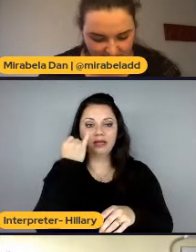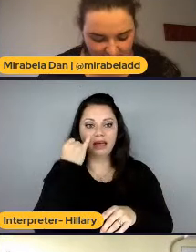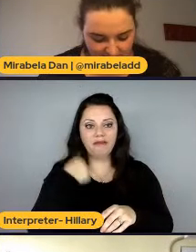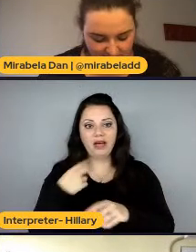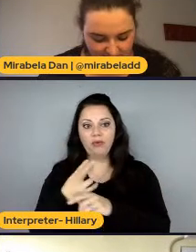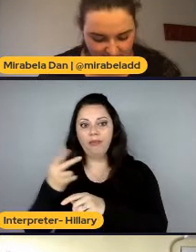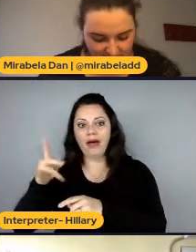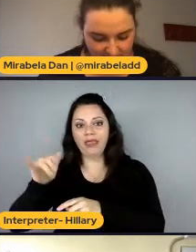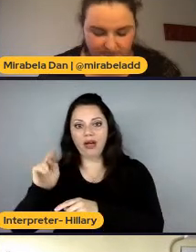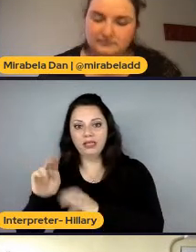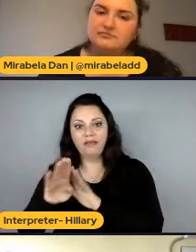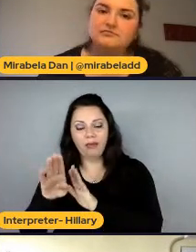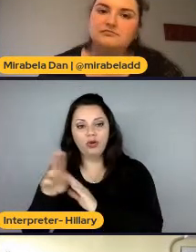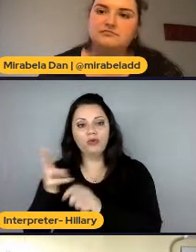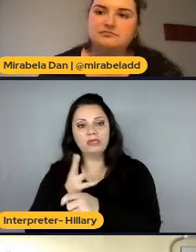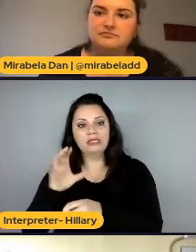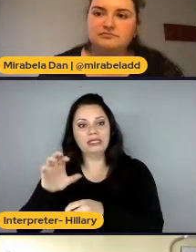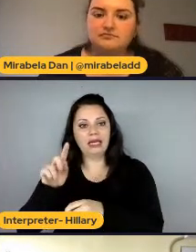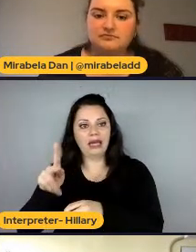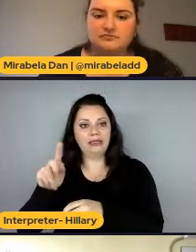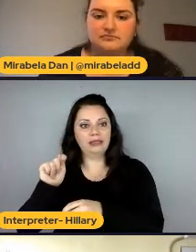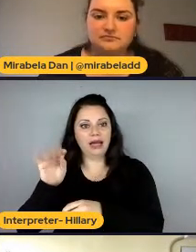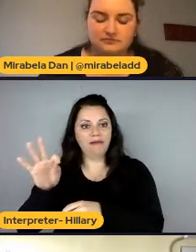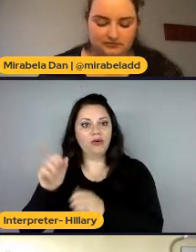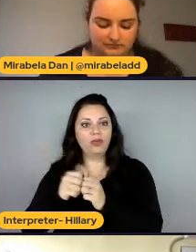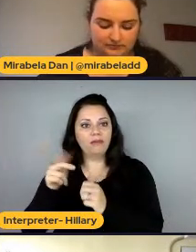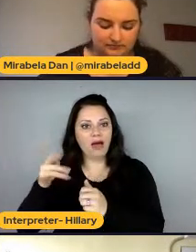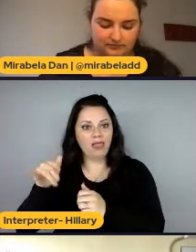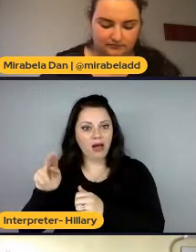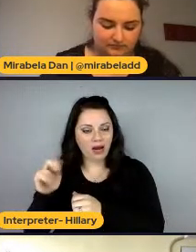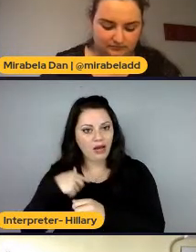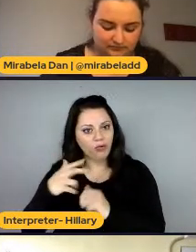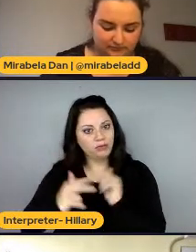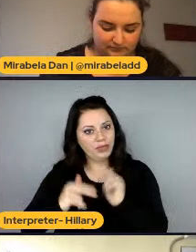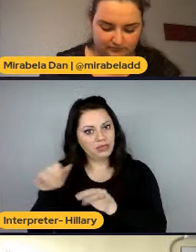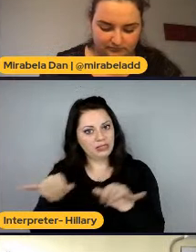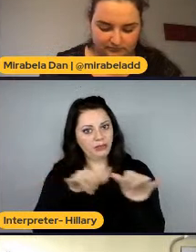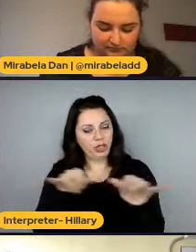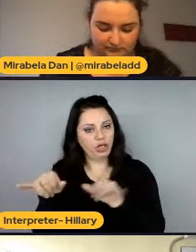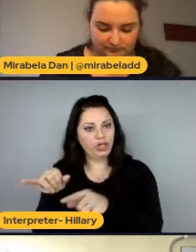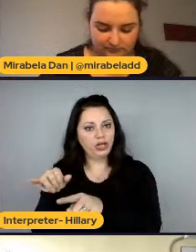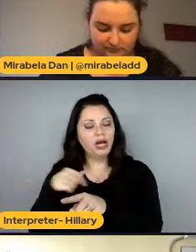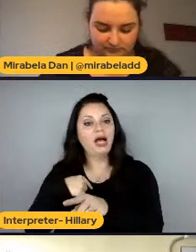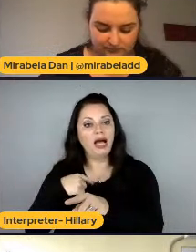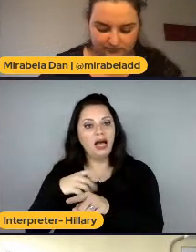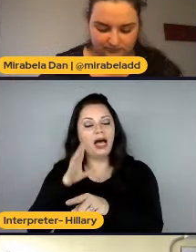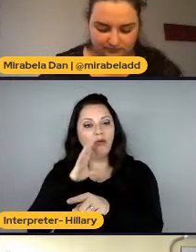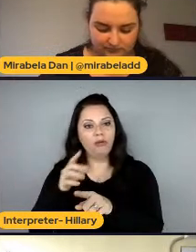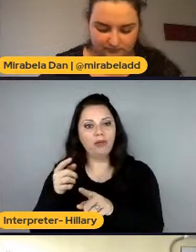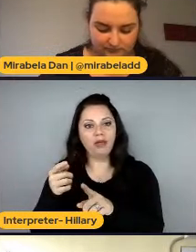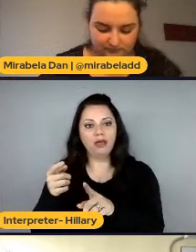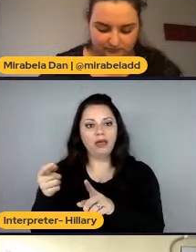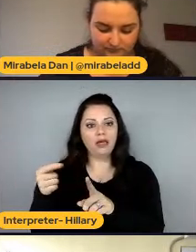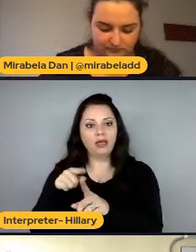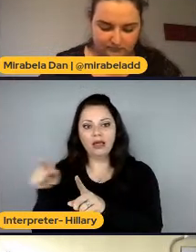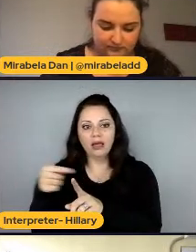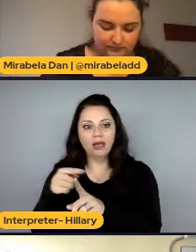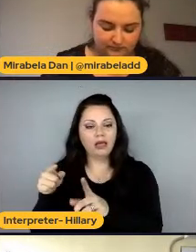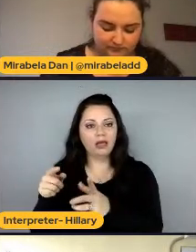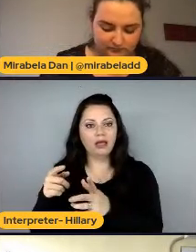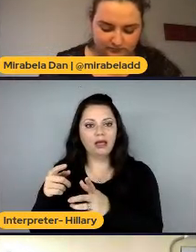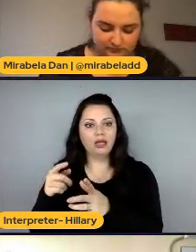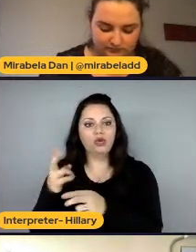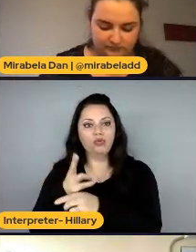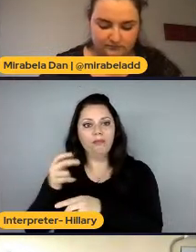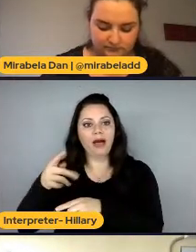Python developer working with the CDK-TF with Python, and I want to build a similar thing, I would be picking around with the